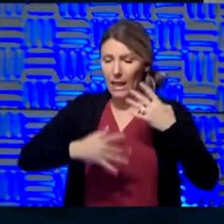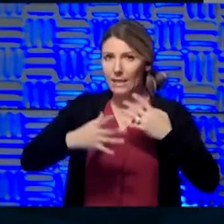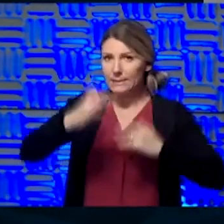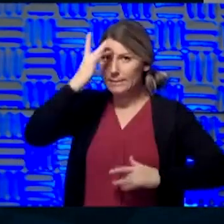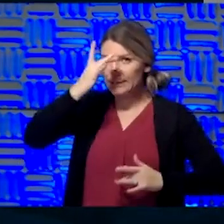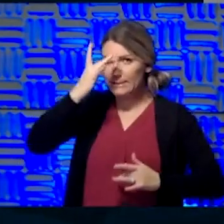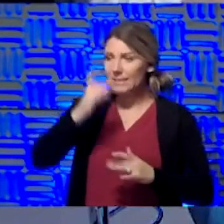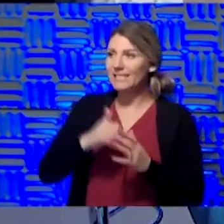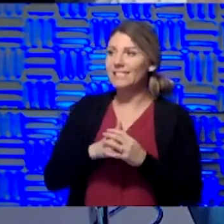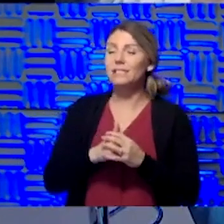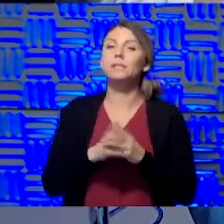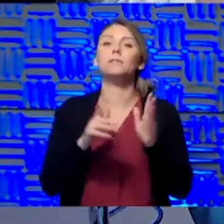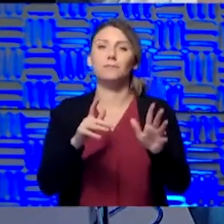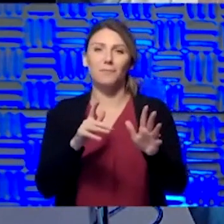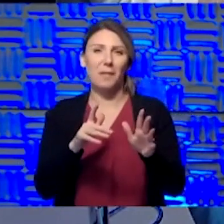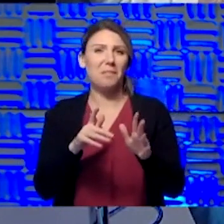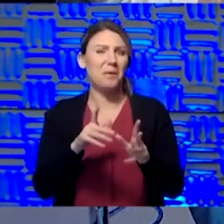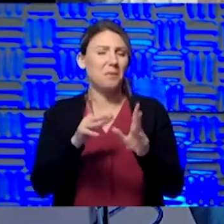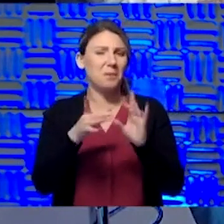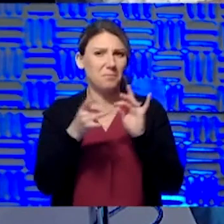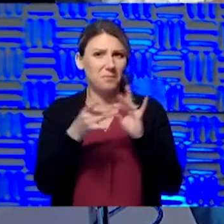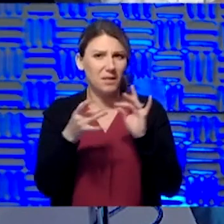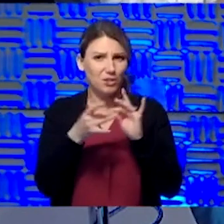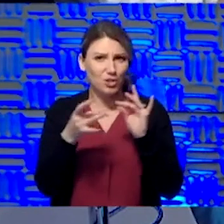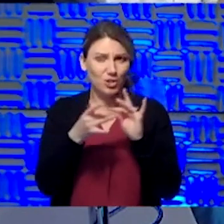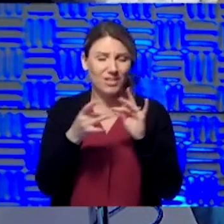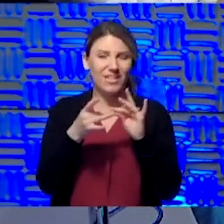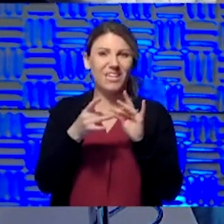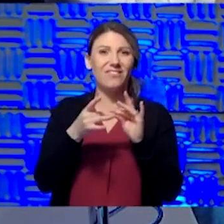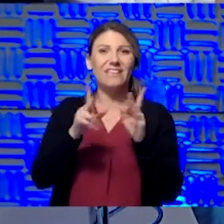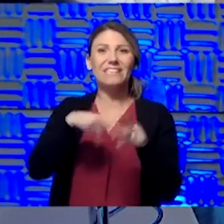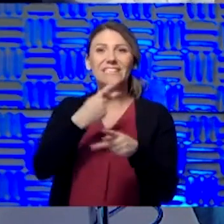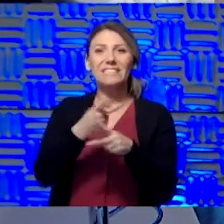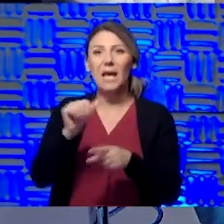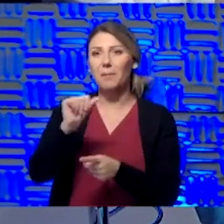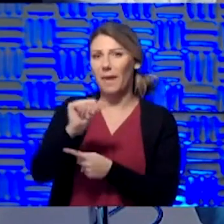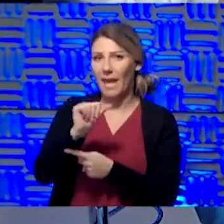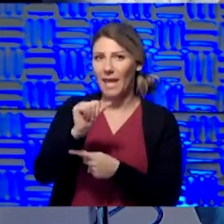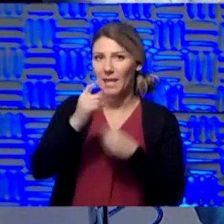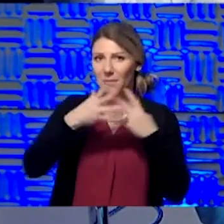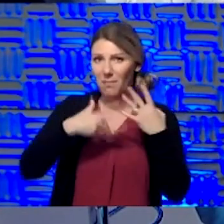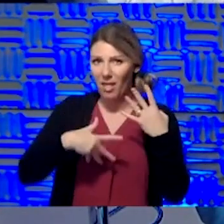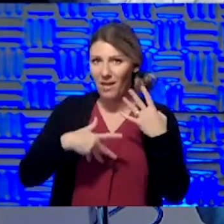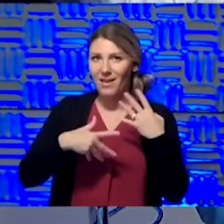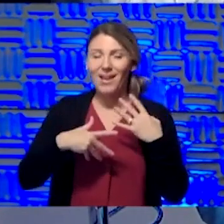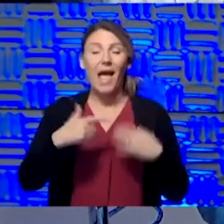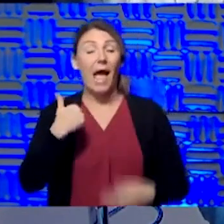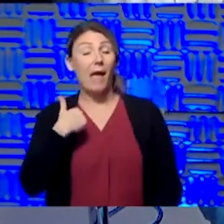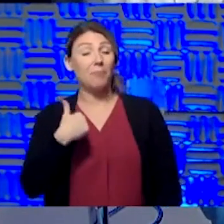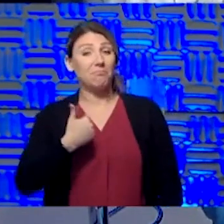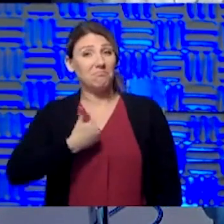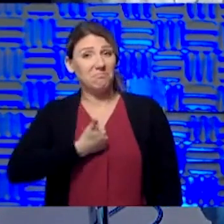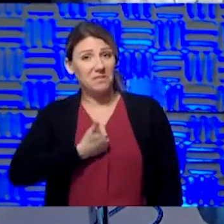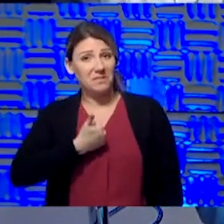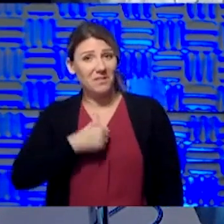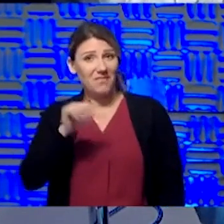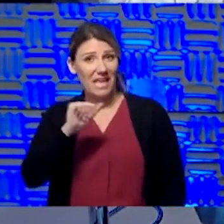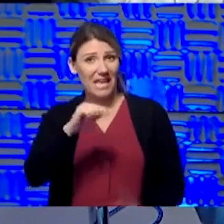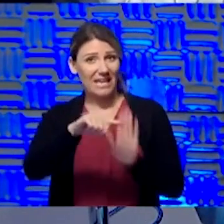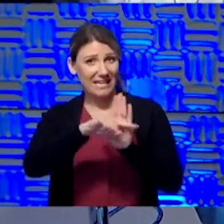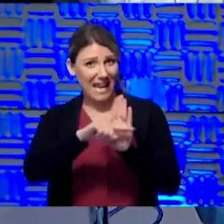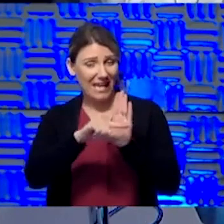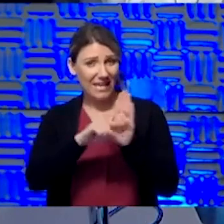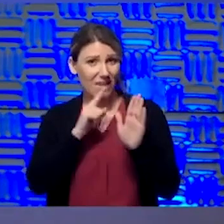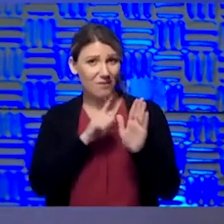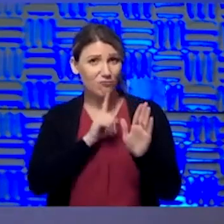let me speak about the type A blood because I'm A negative. So I'm going to say, I sure hope not, no. Dana. Yeah, this has been